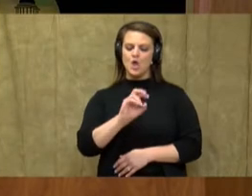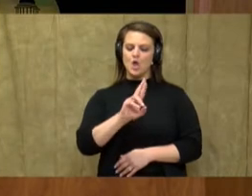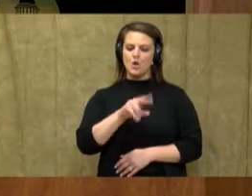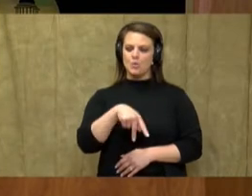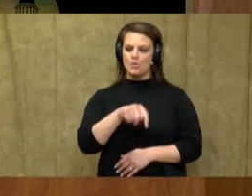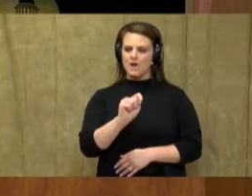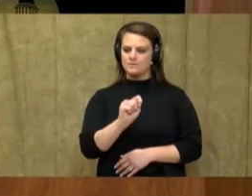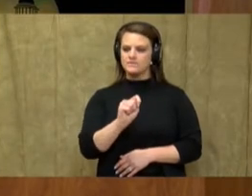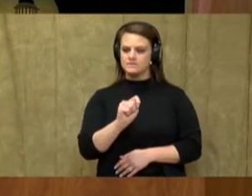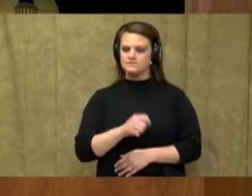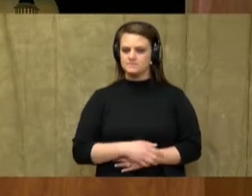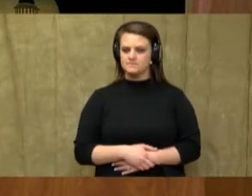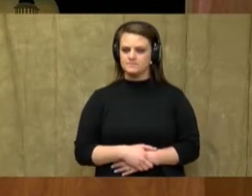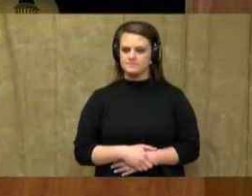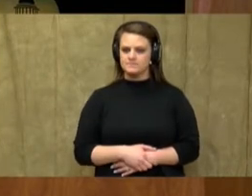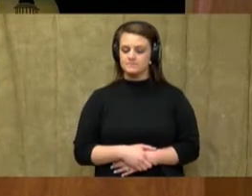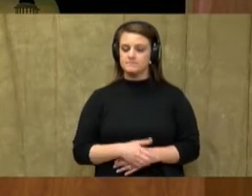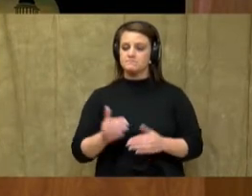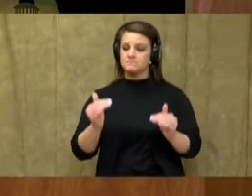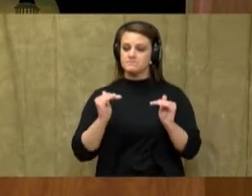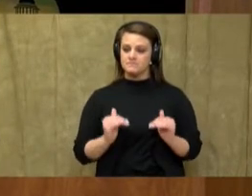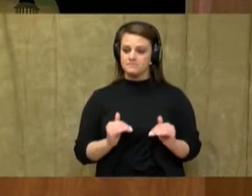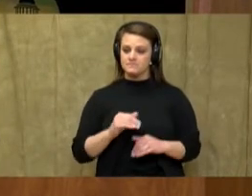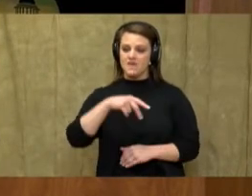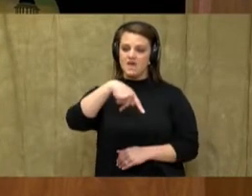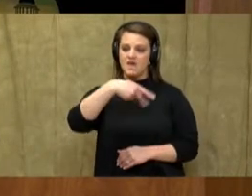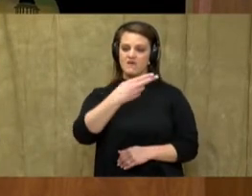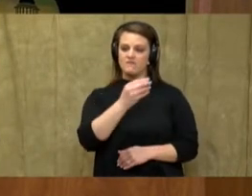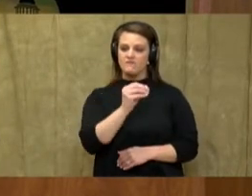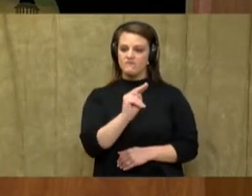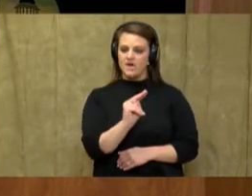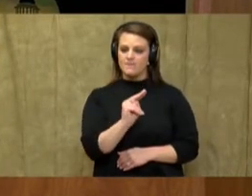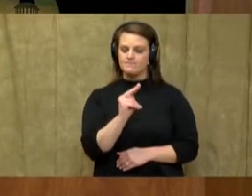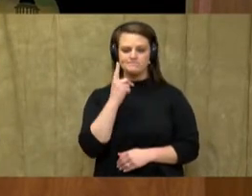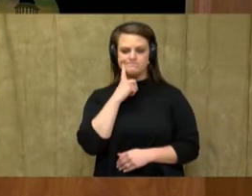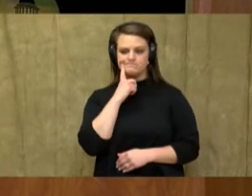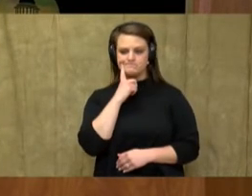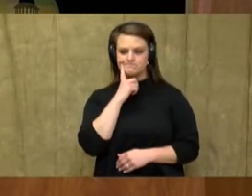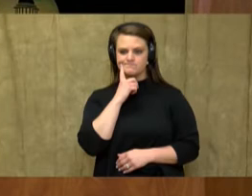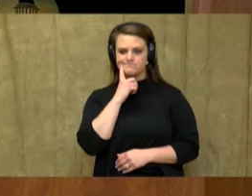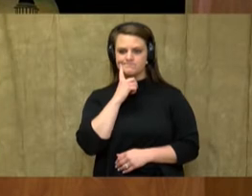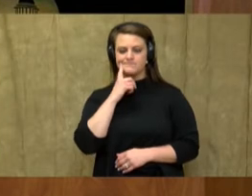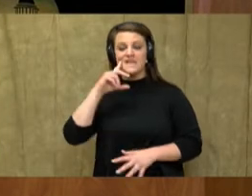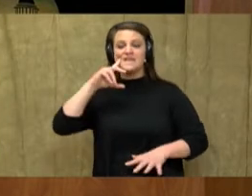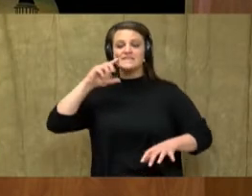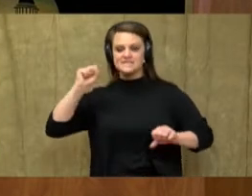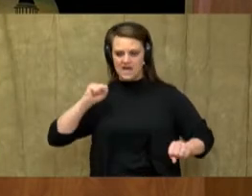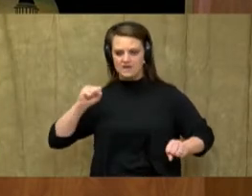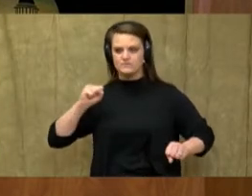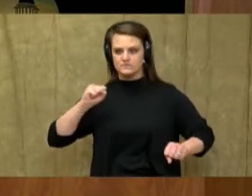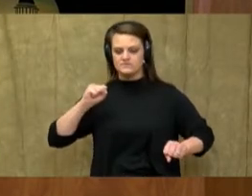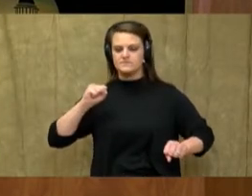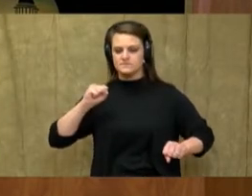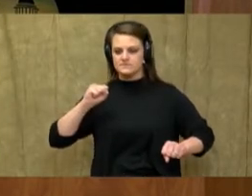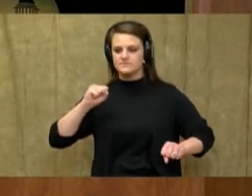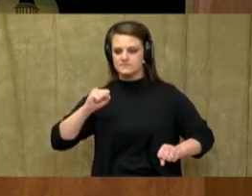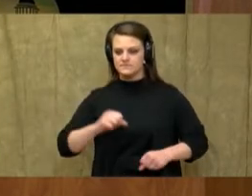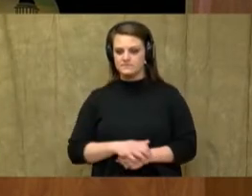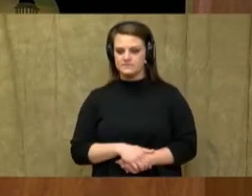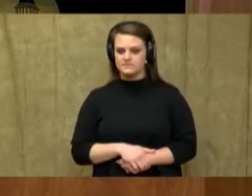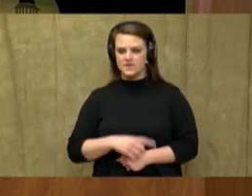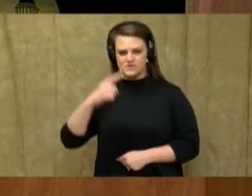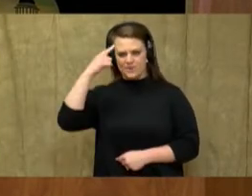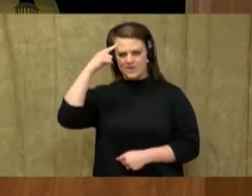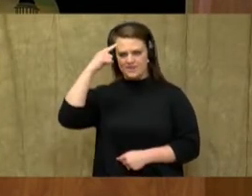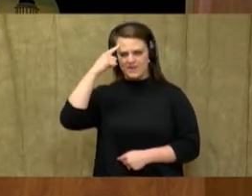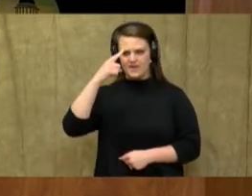them. Next, phone. It means sound. Okay, well, I think